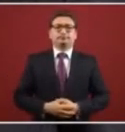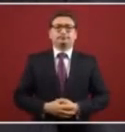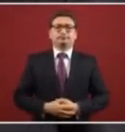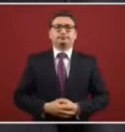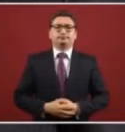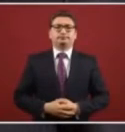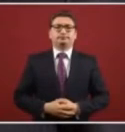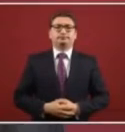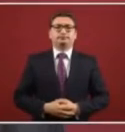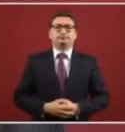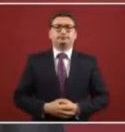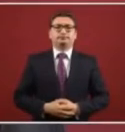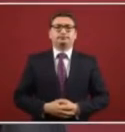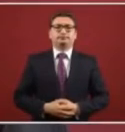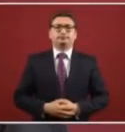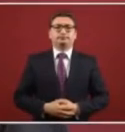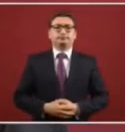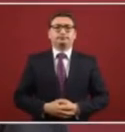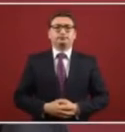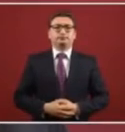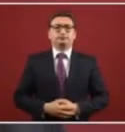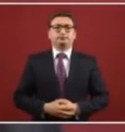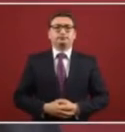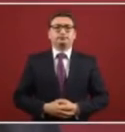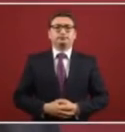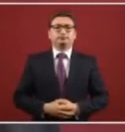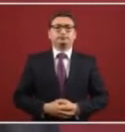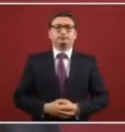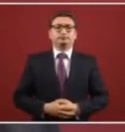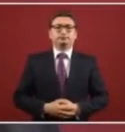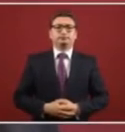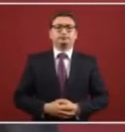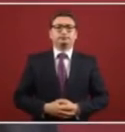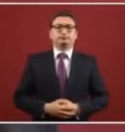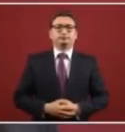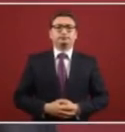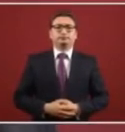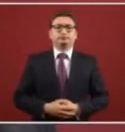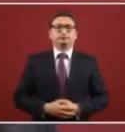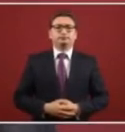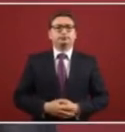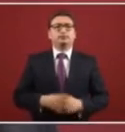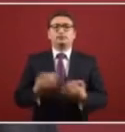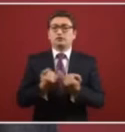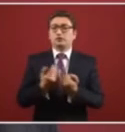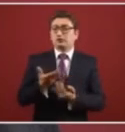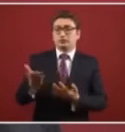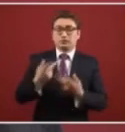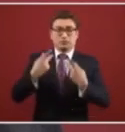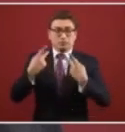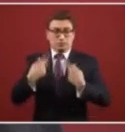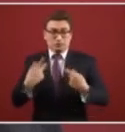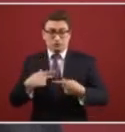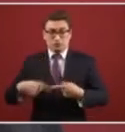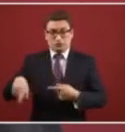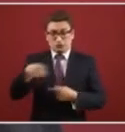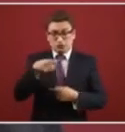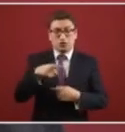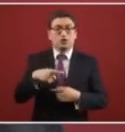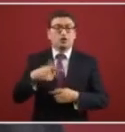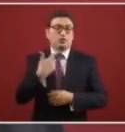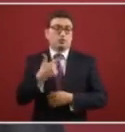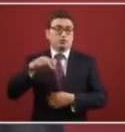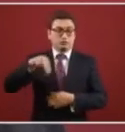se busque más presencia de agentes de la